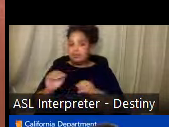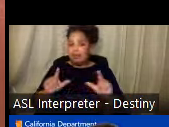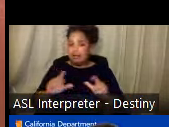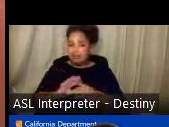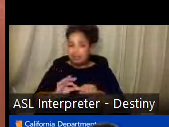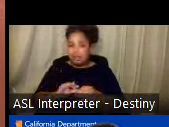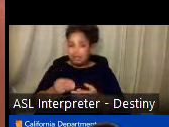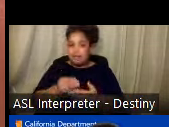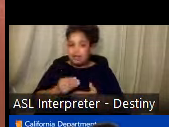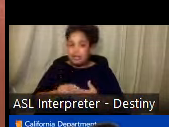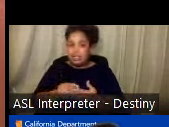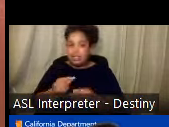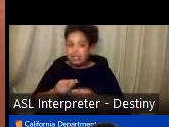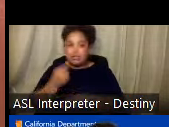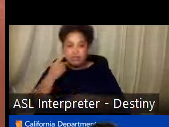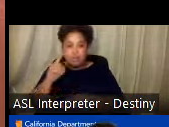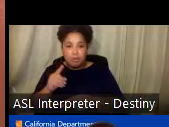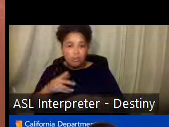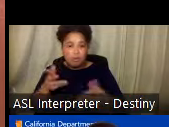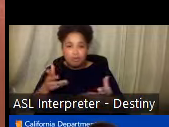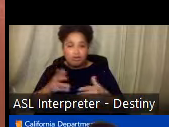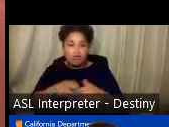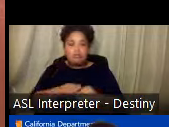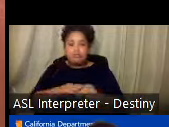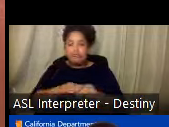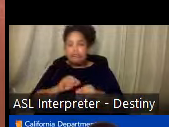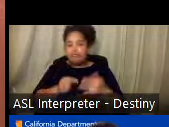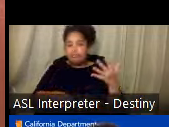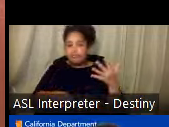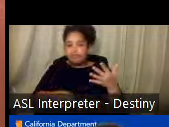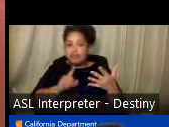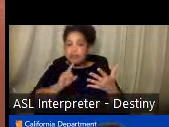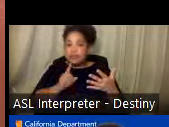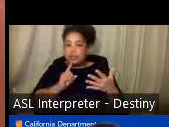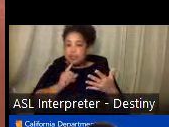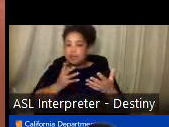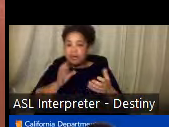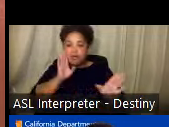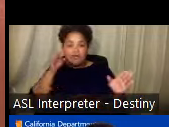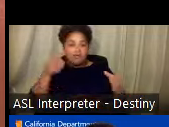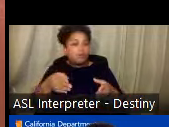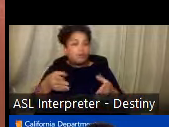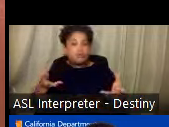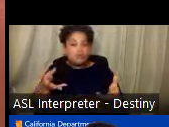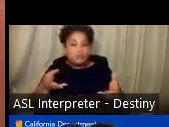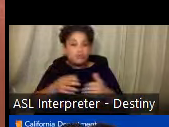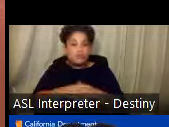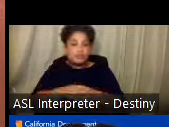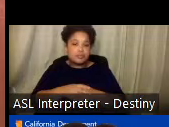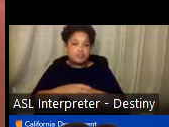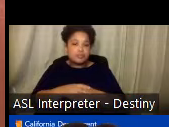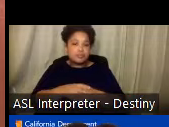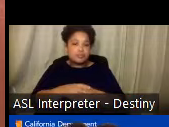what the funding will be used for, a variety of things, but really what we want to focus on is